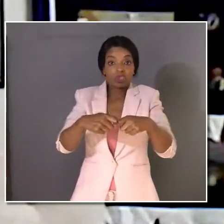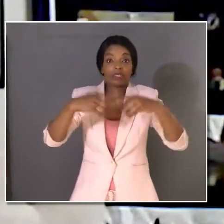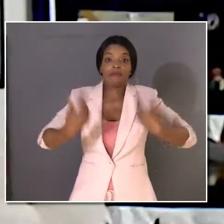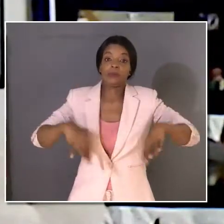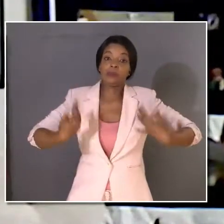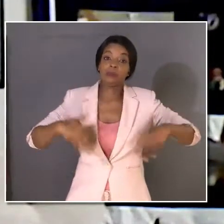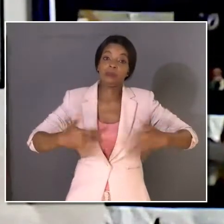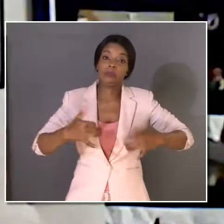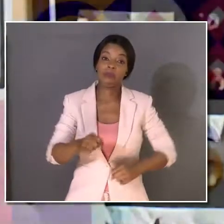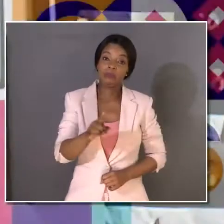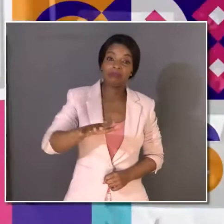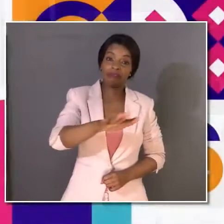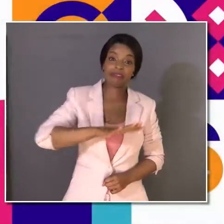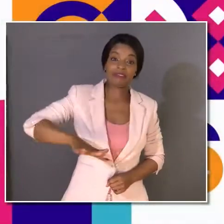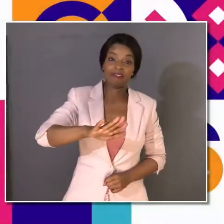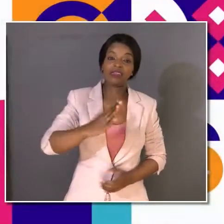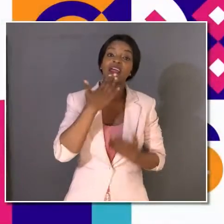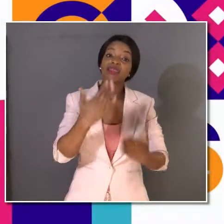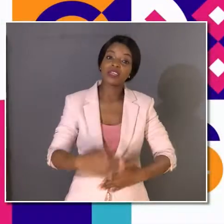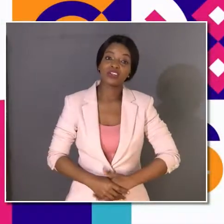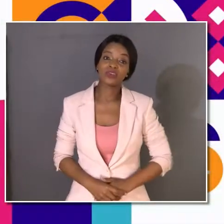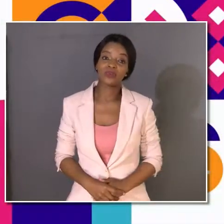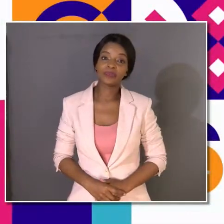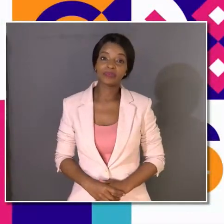field. I thank you.